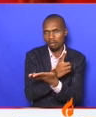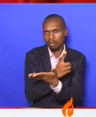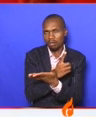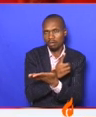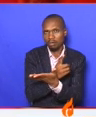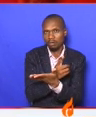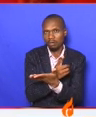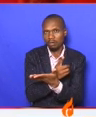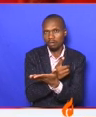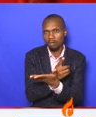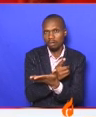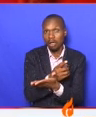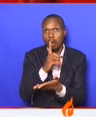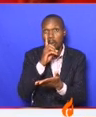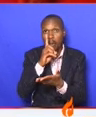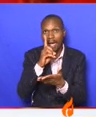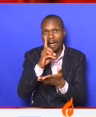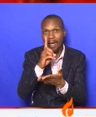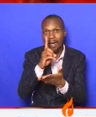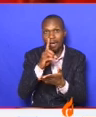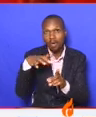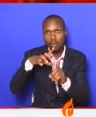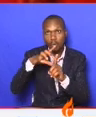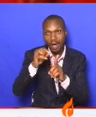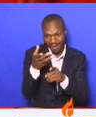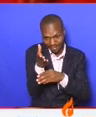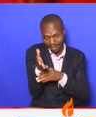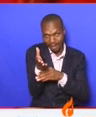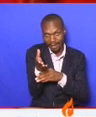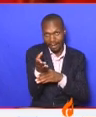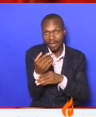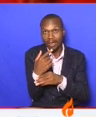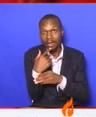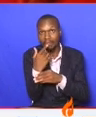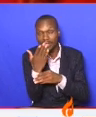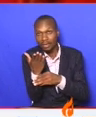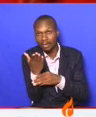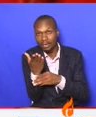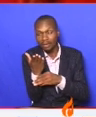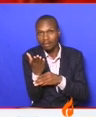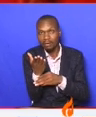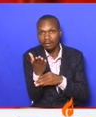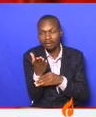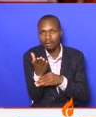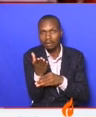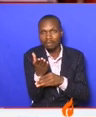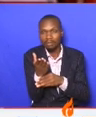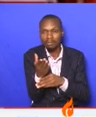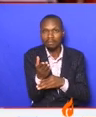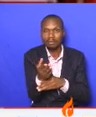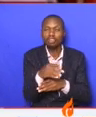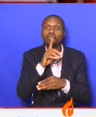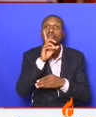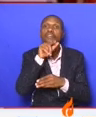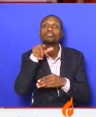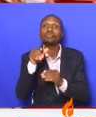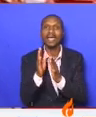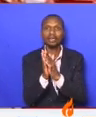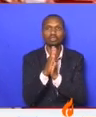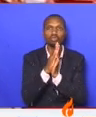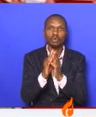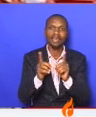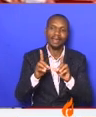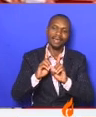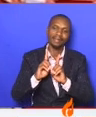The Speaker, one other thing that you may also Senator need to... Senator Kadure, just let him conclude so that I just give directions on